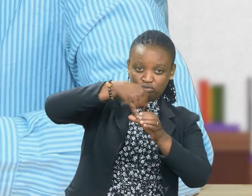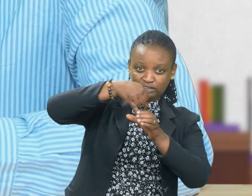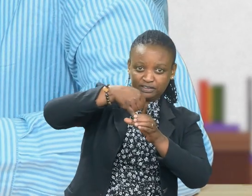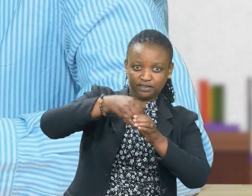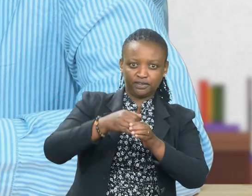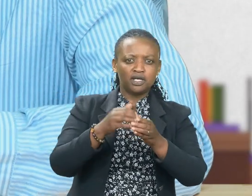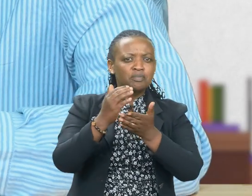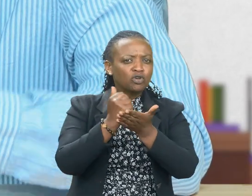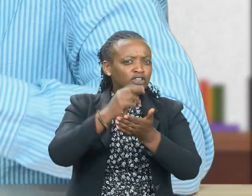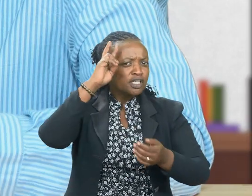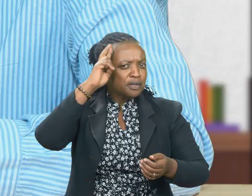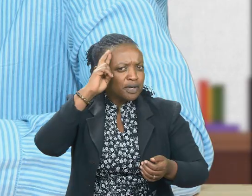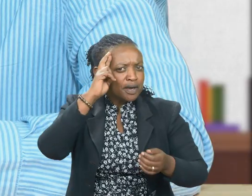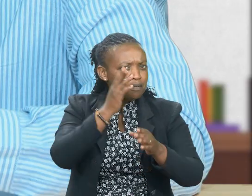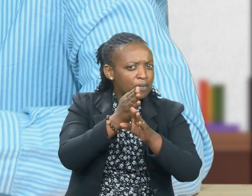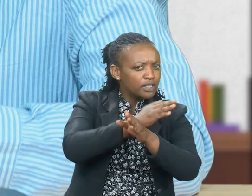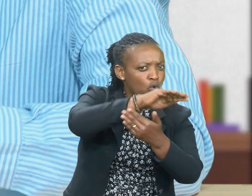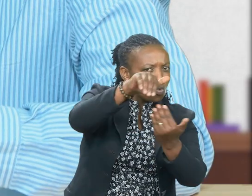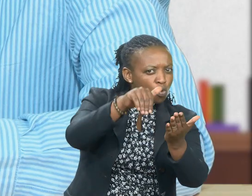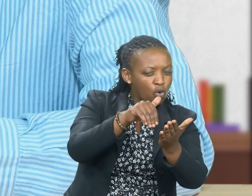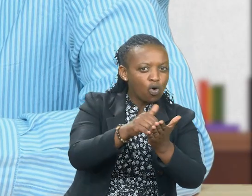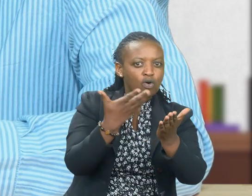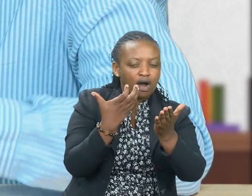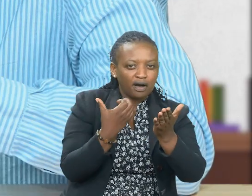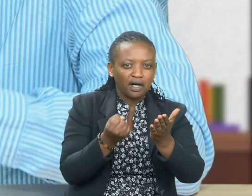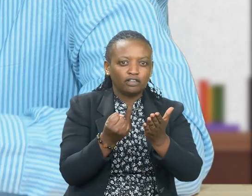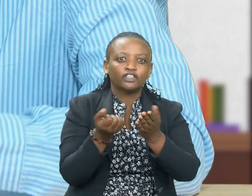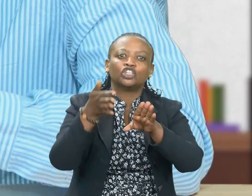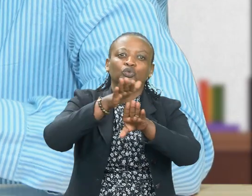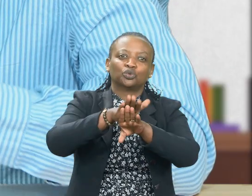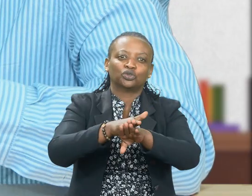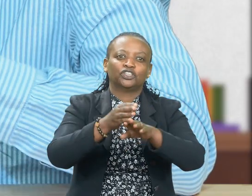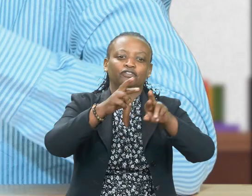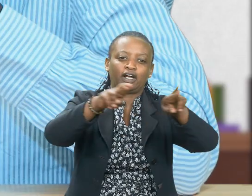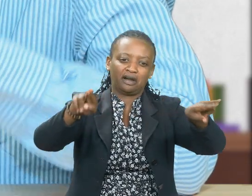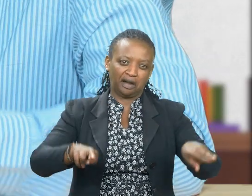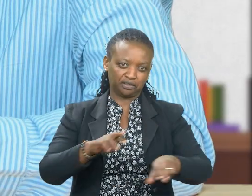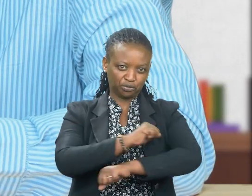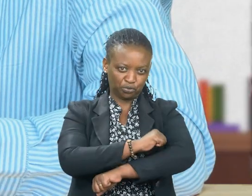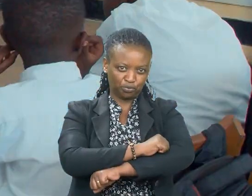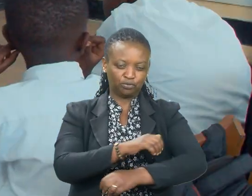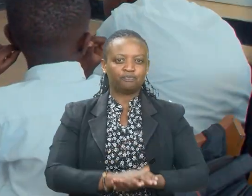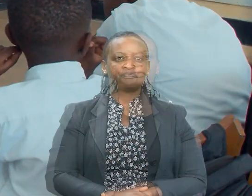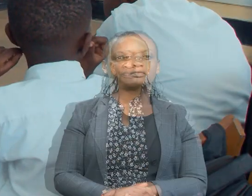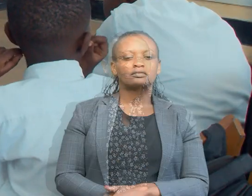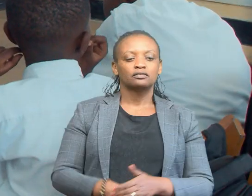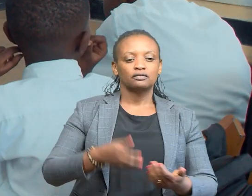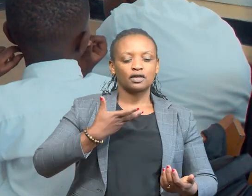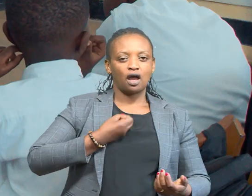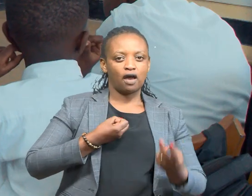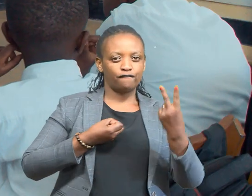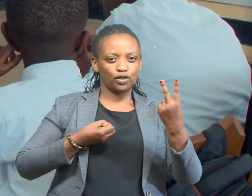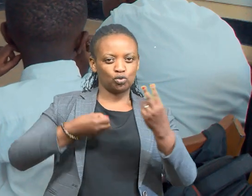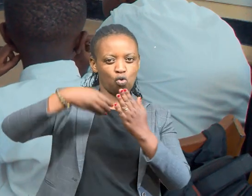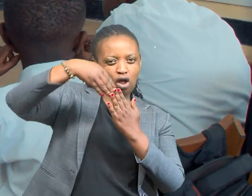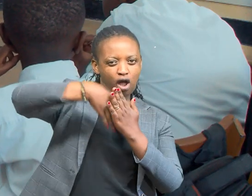a content. Because remember, behind all this, we are having an inclusive classroom. I have two